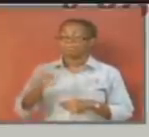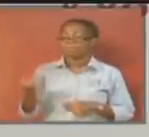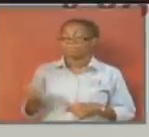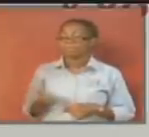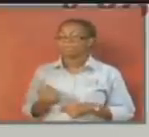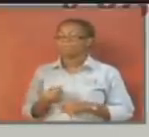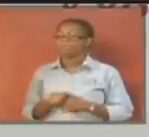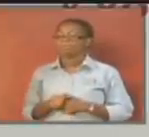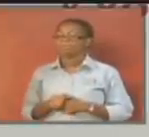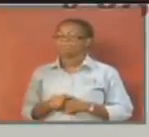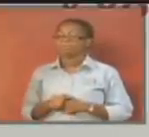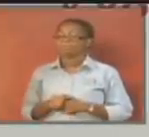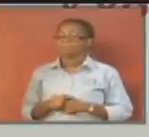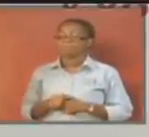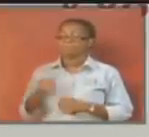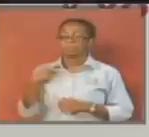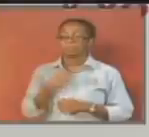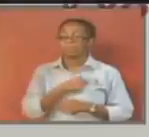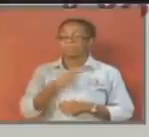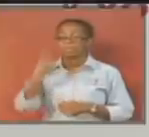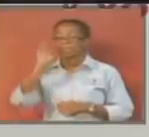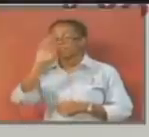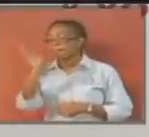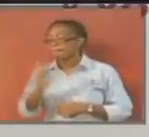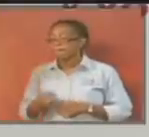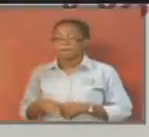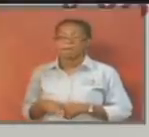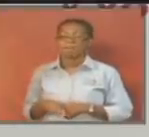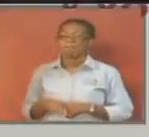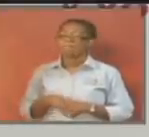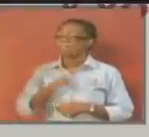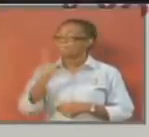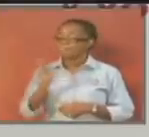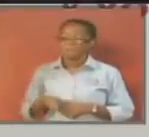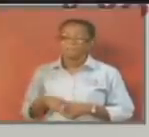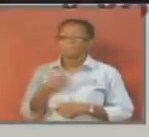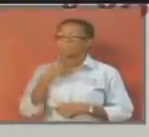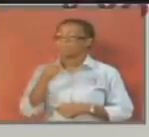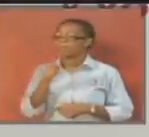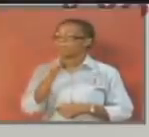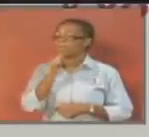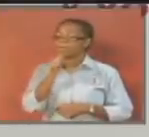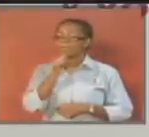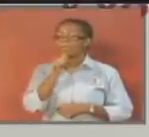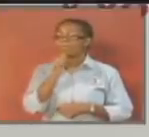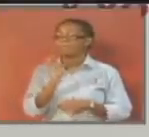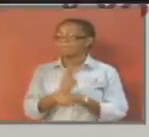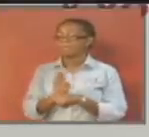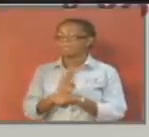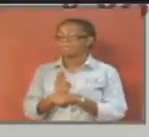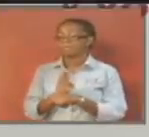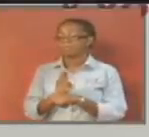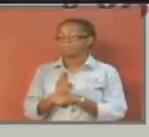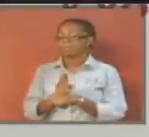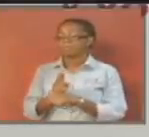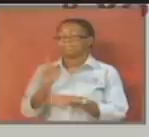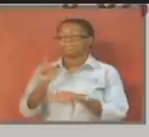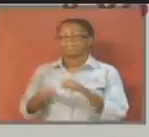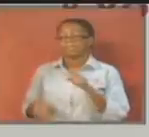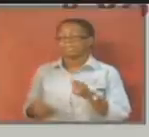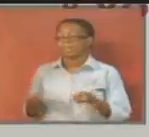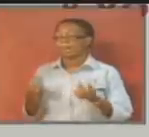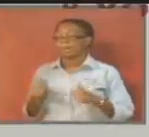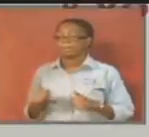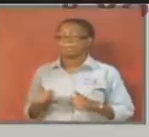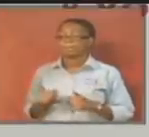was never told at any point during this pandemic that they can't see COVID-19 cases. But on the contrary, a lot of the cases, once they turned out positive, were